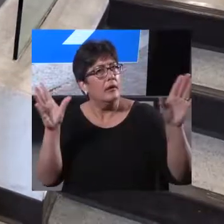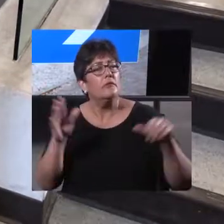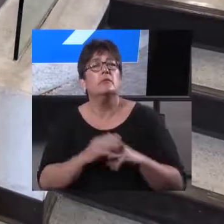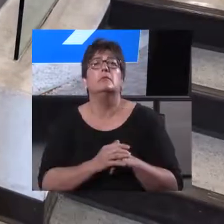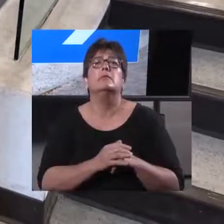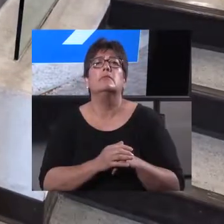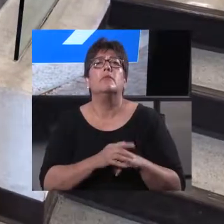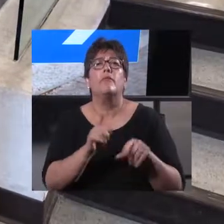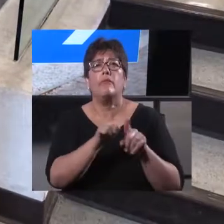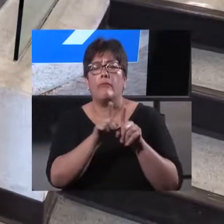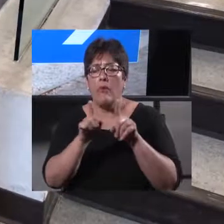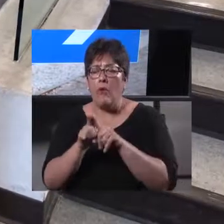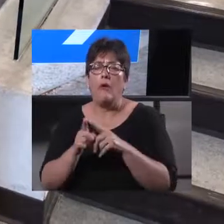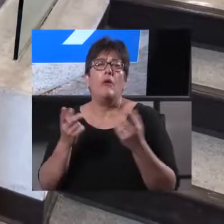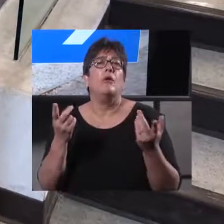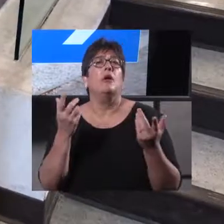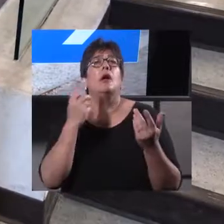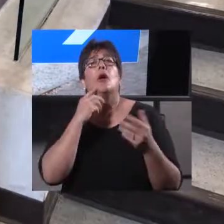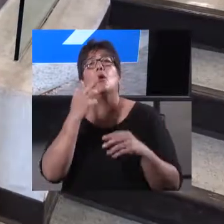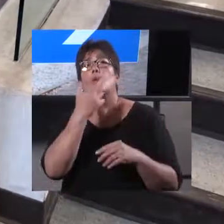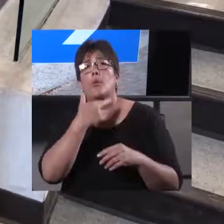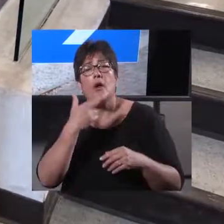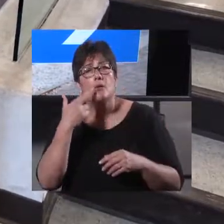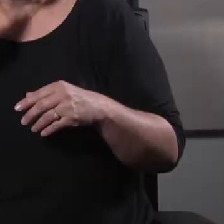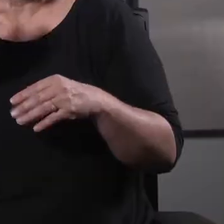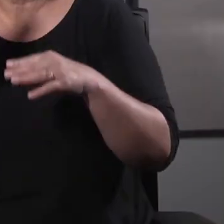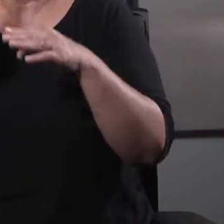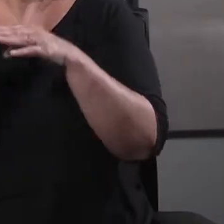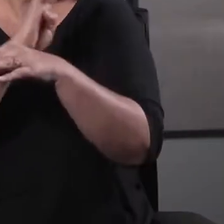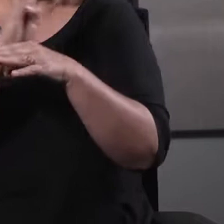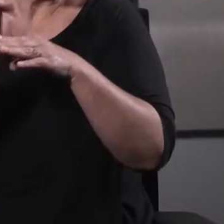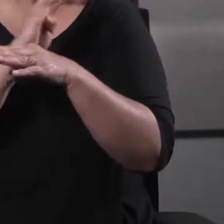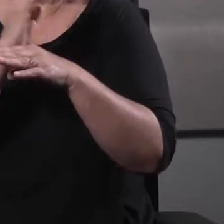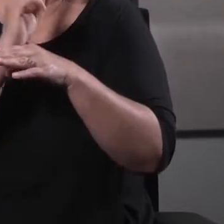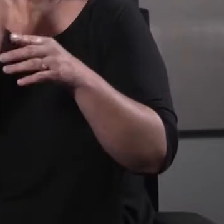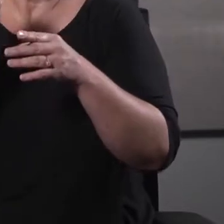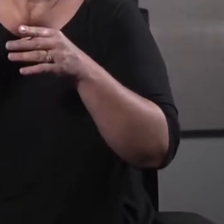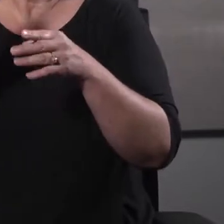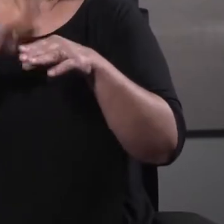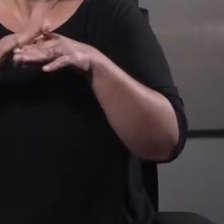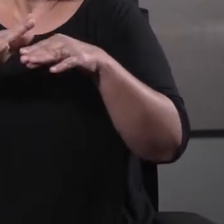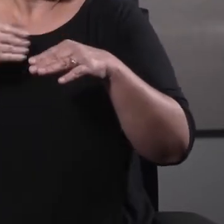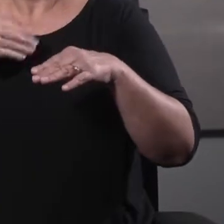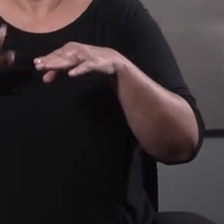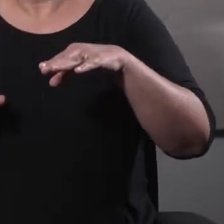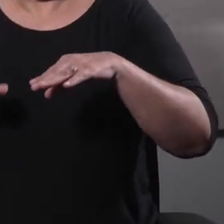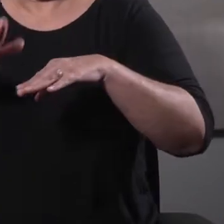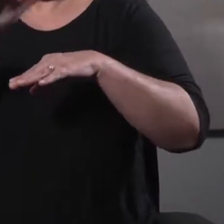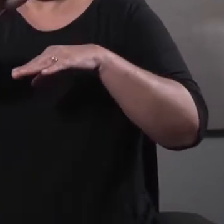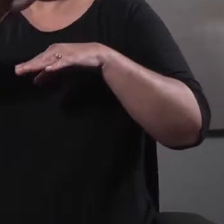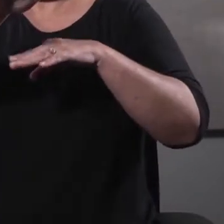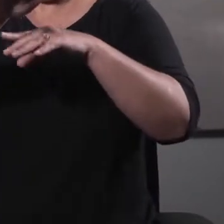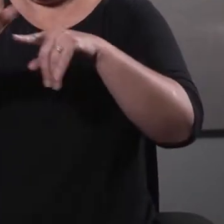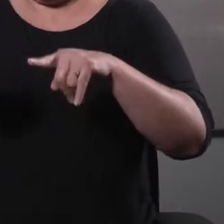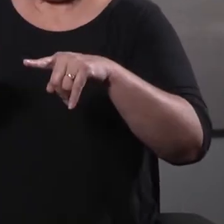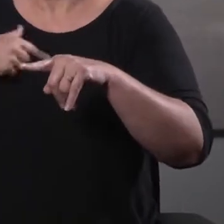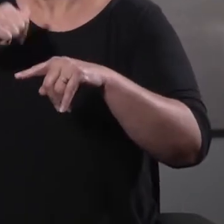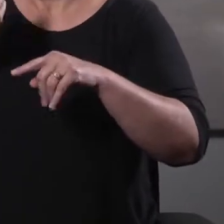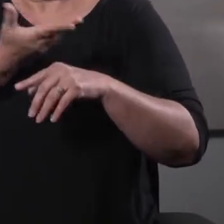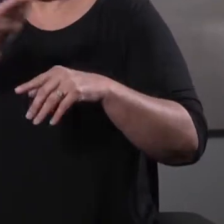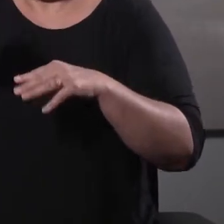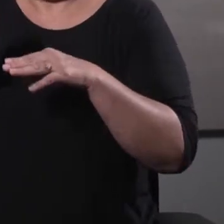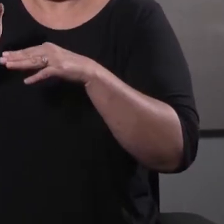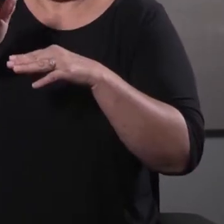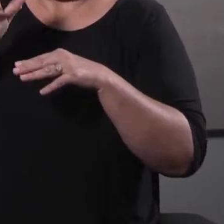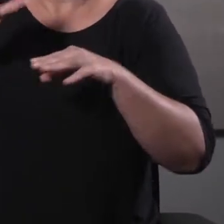they'll have something like a waiter's cart or something sitting on a ramp or some kind of stock or those kinds